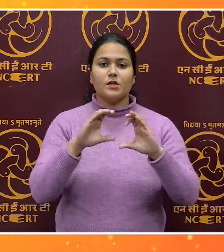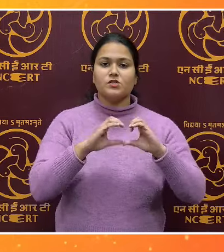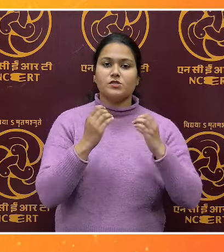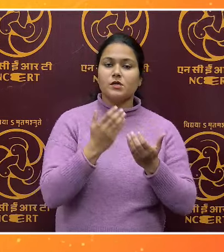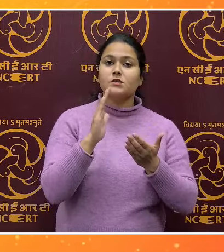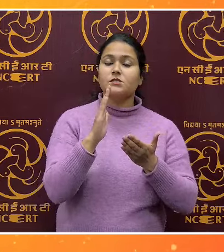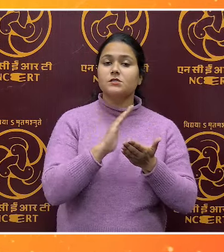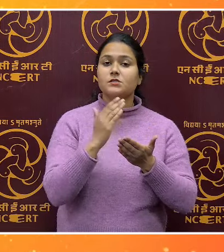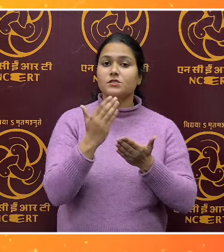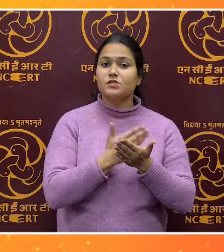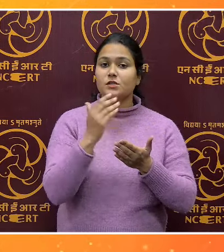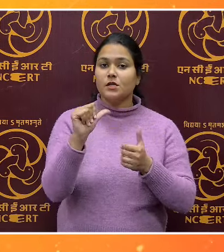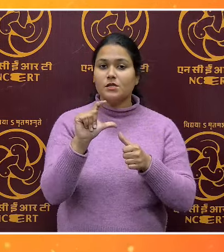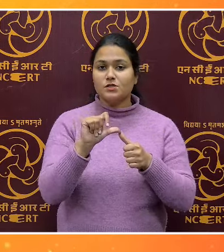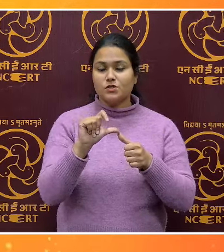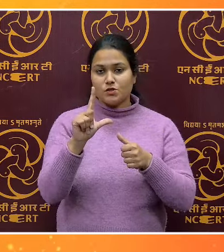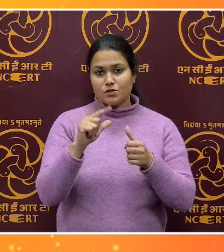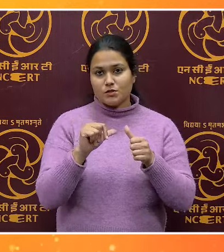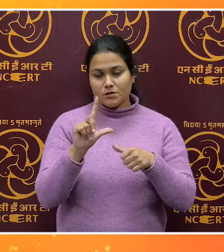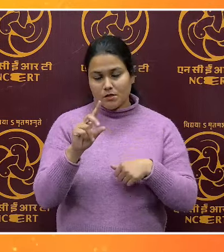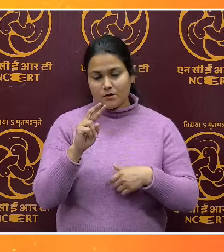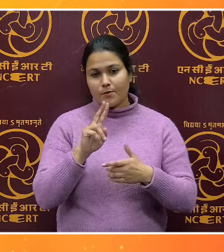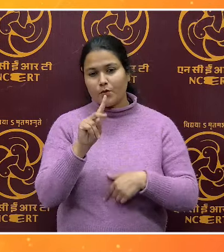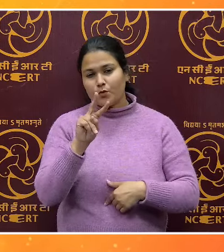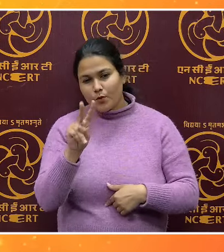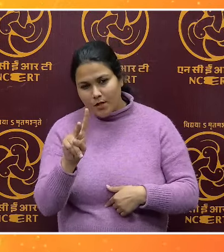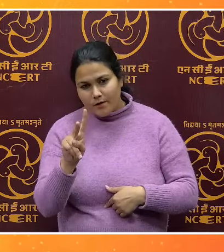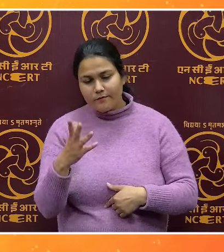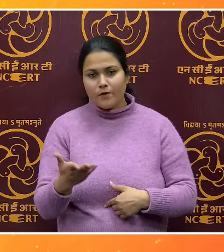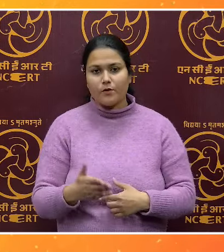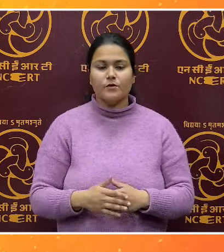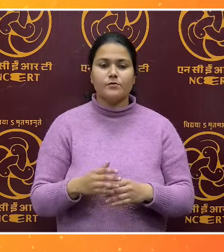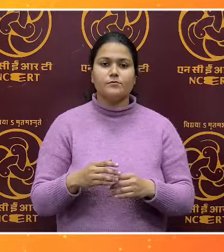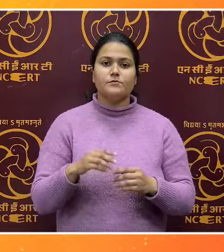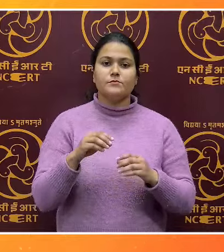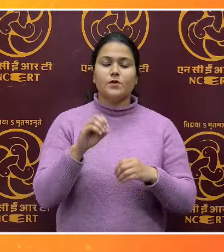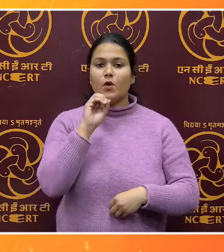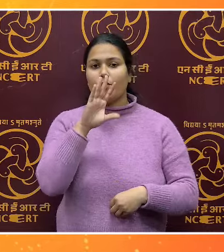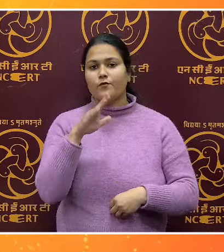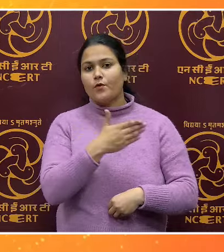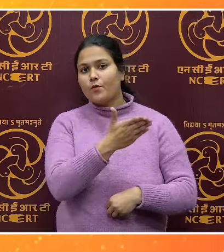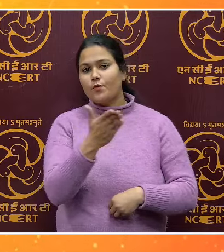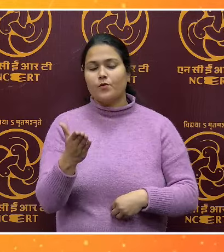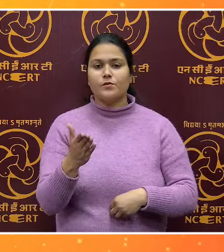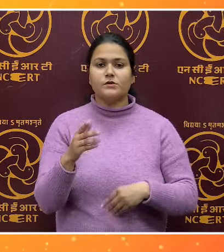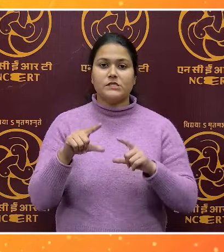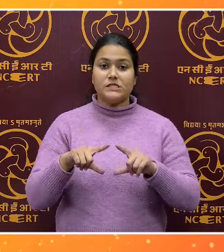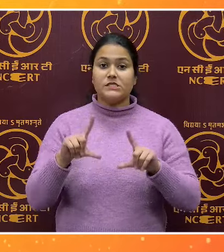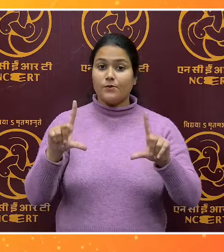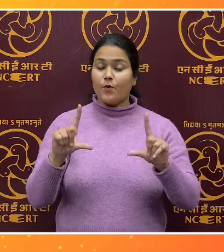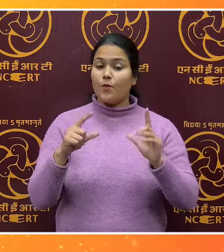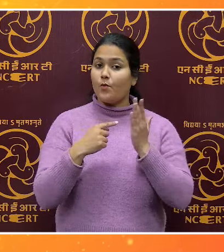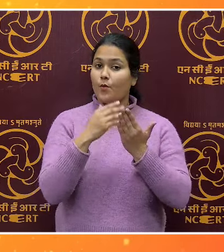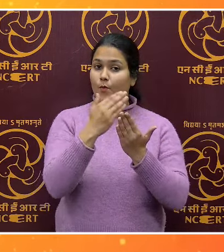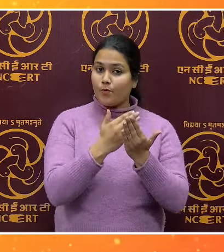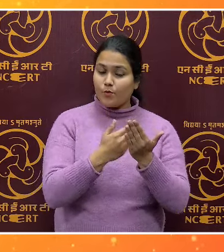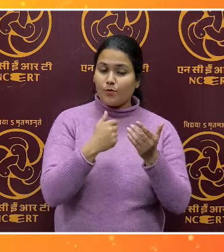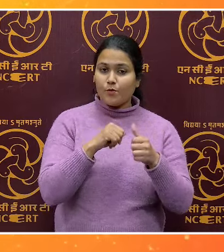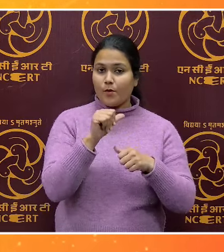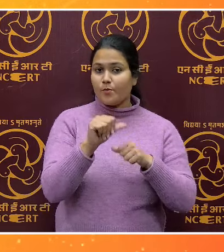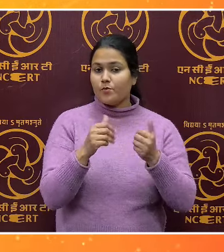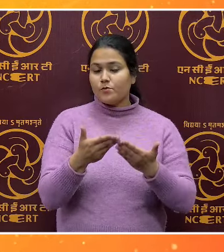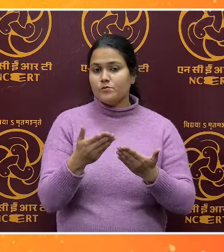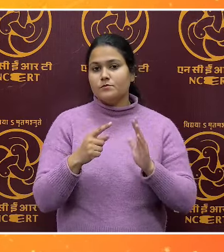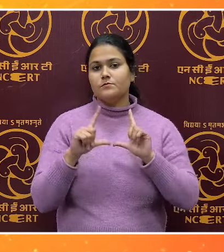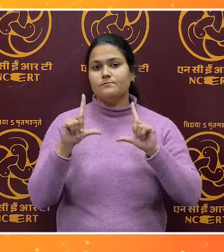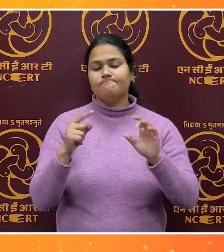well. And all this information is being given to you in the form of ticker, and throughout this program, this information will be there